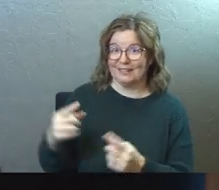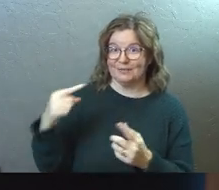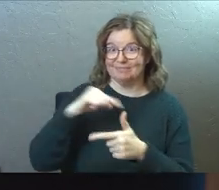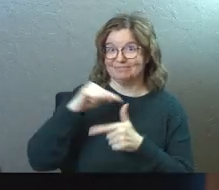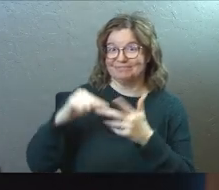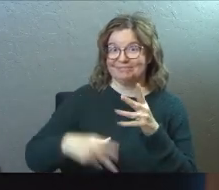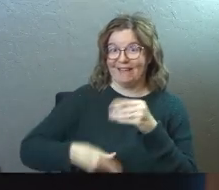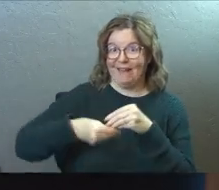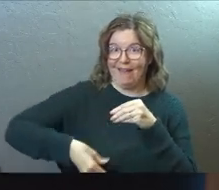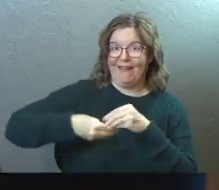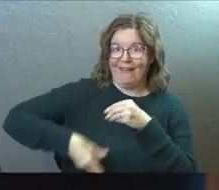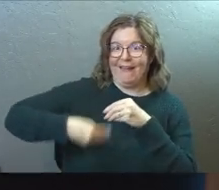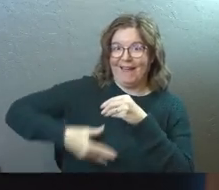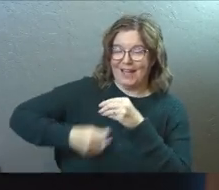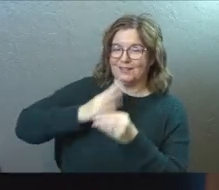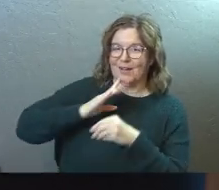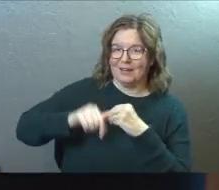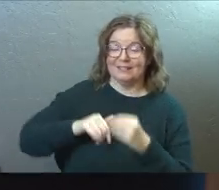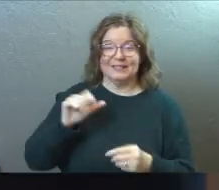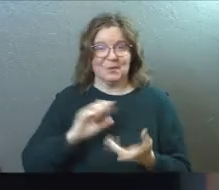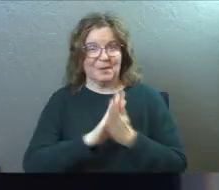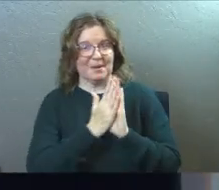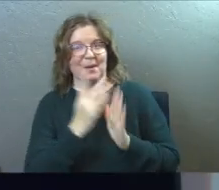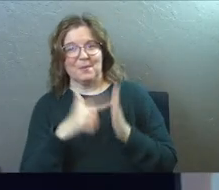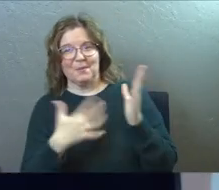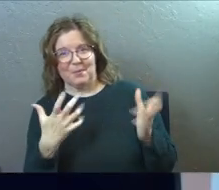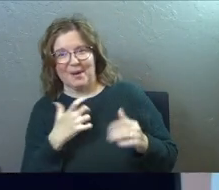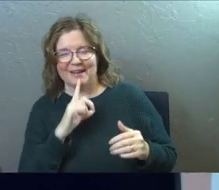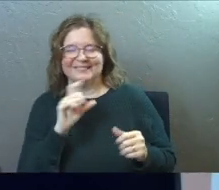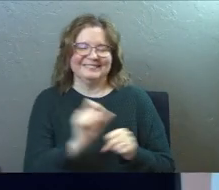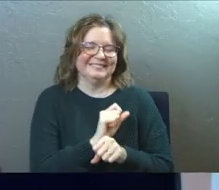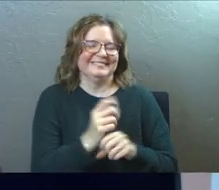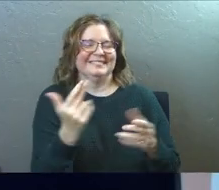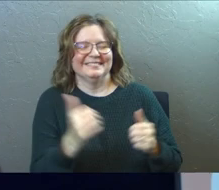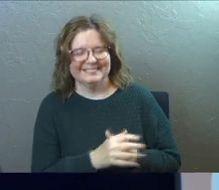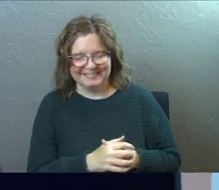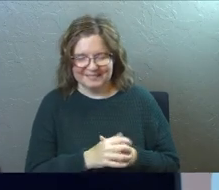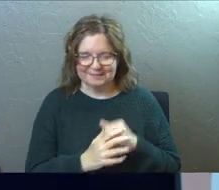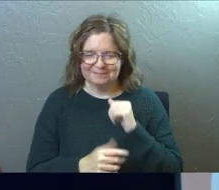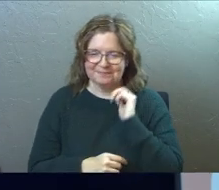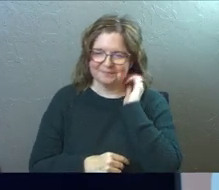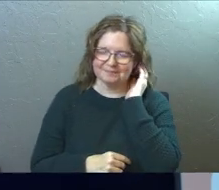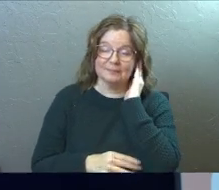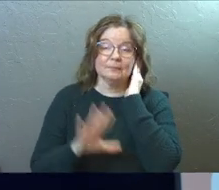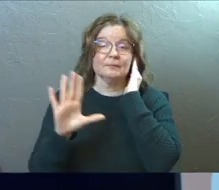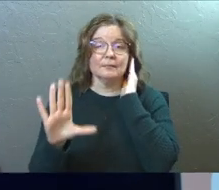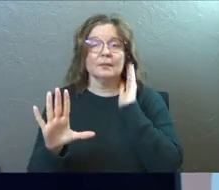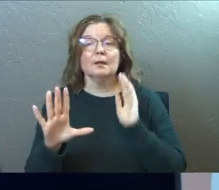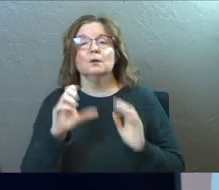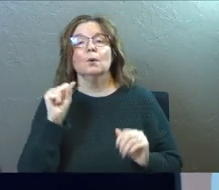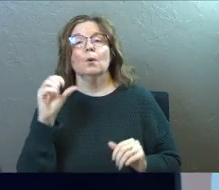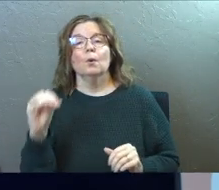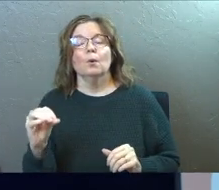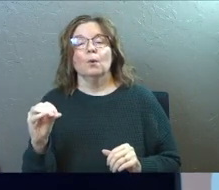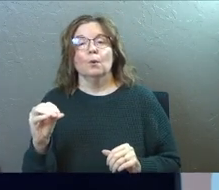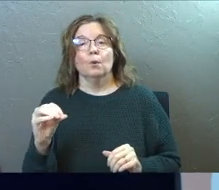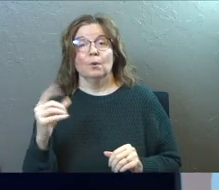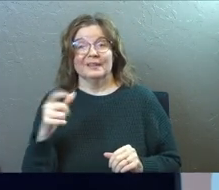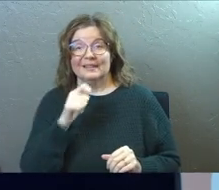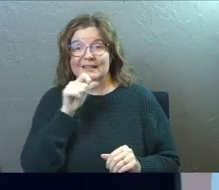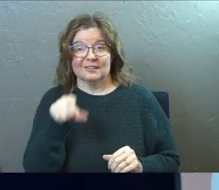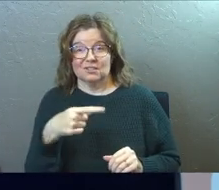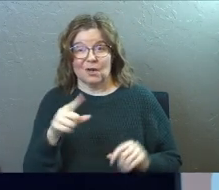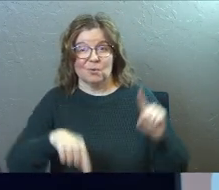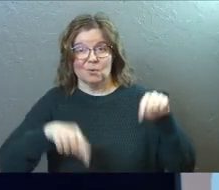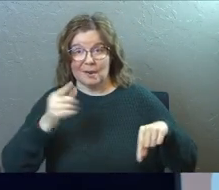It's true. Gives us an excuse to talk about all of it. We get to turn it into what we want. Not right really. On. I'm not right saying on. Yeah. Yes. That's not what I mean. But these are